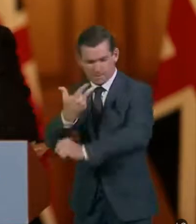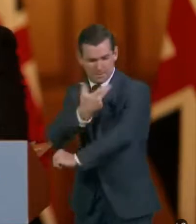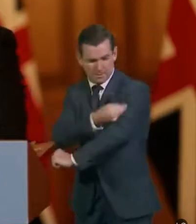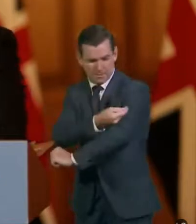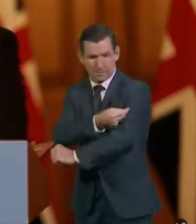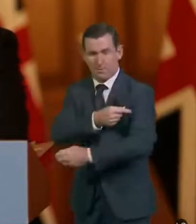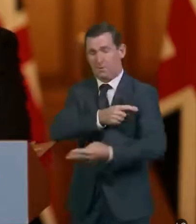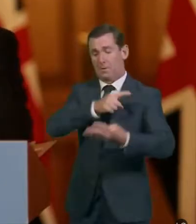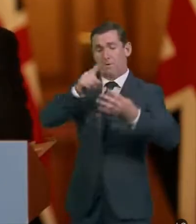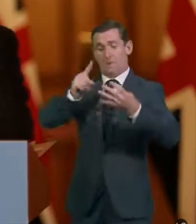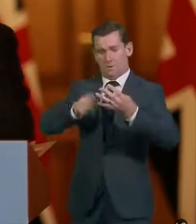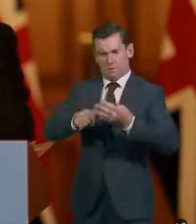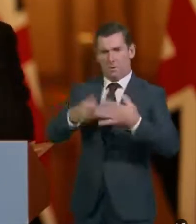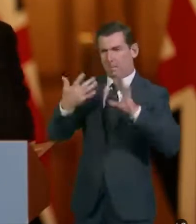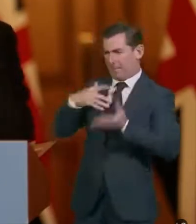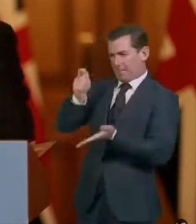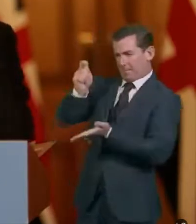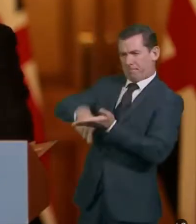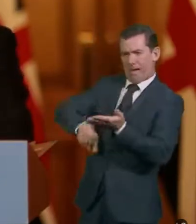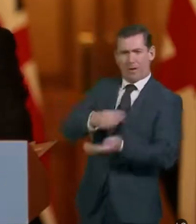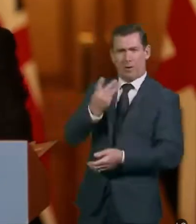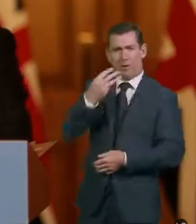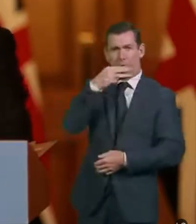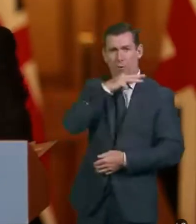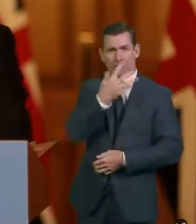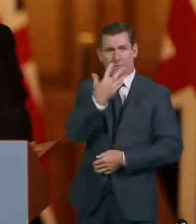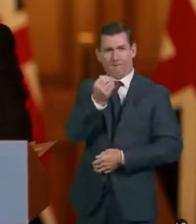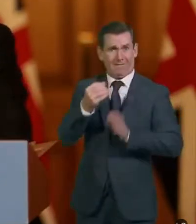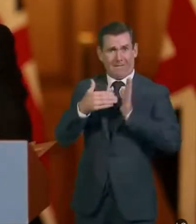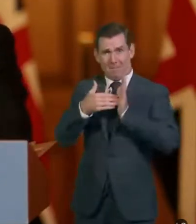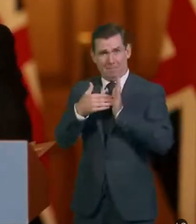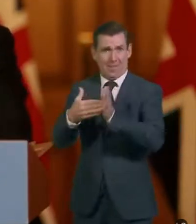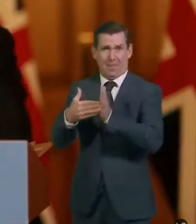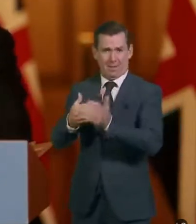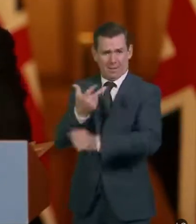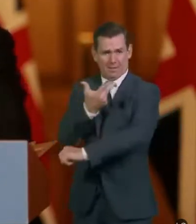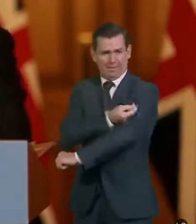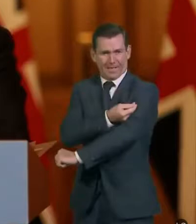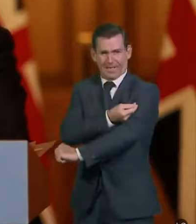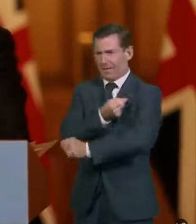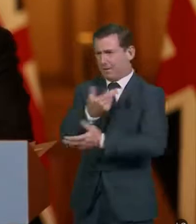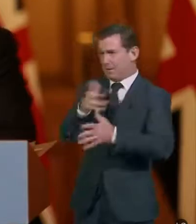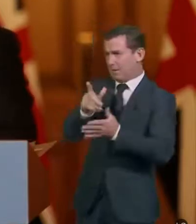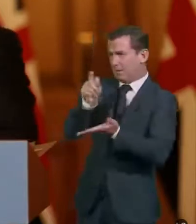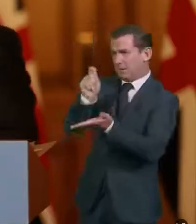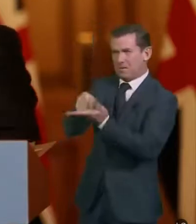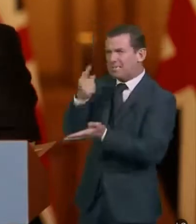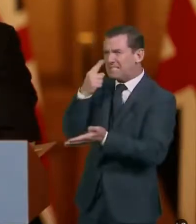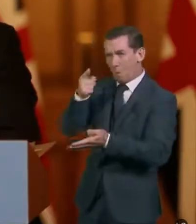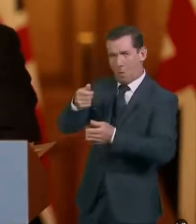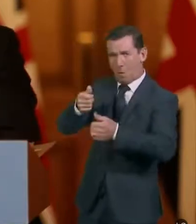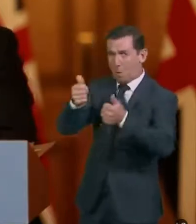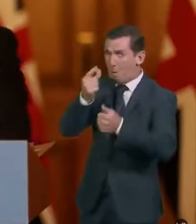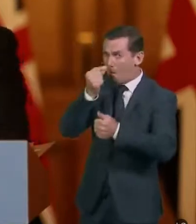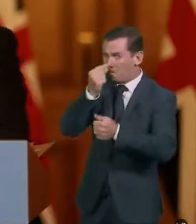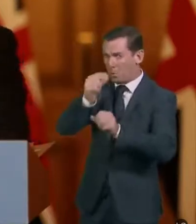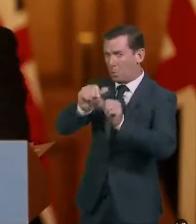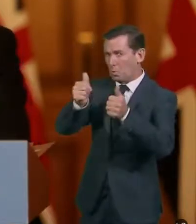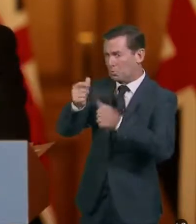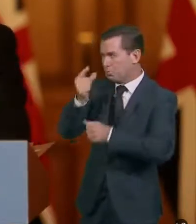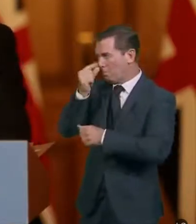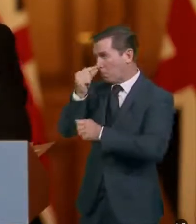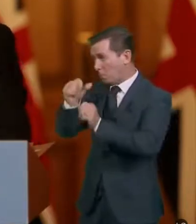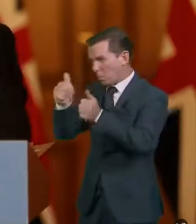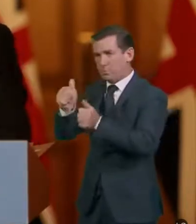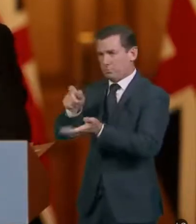350 million vaccine doses through a portfolio of promising new vaccines to ensure that we're in the best place. And we're